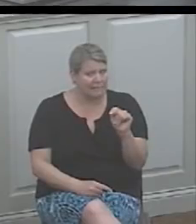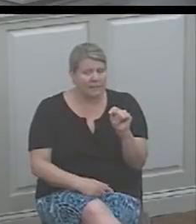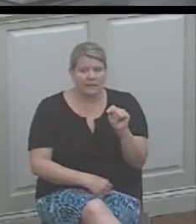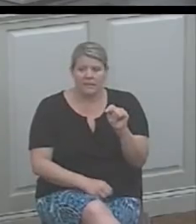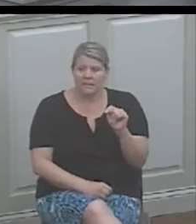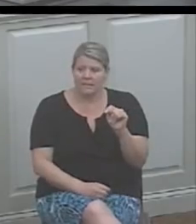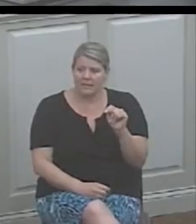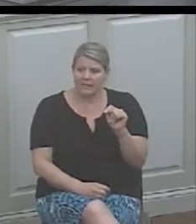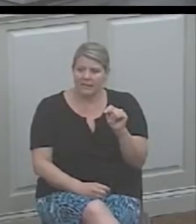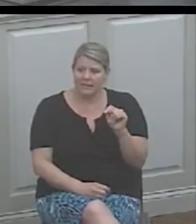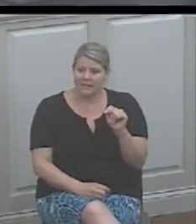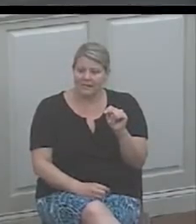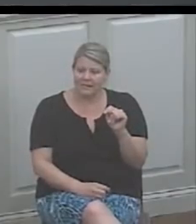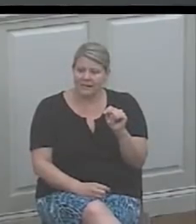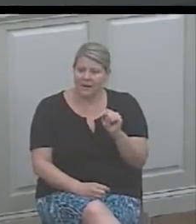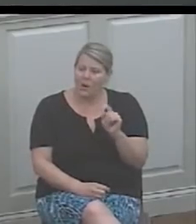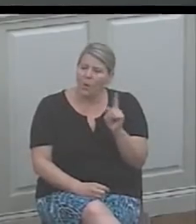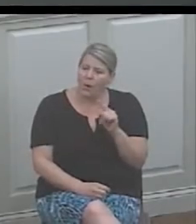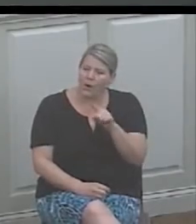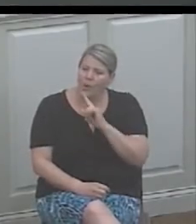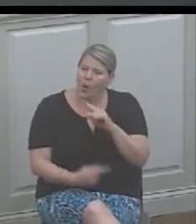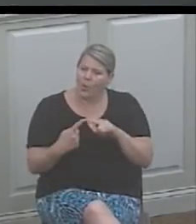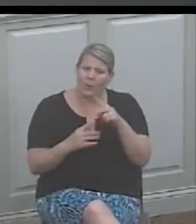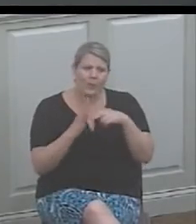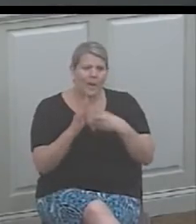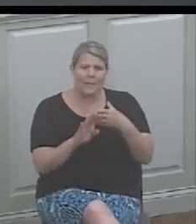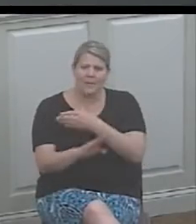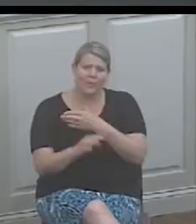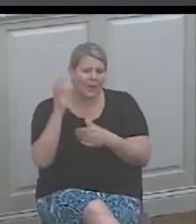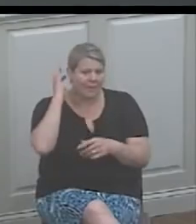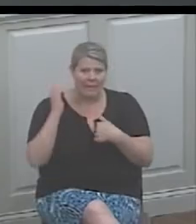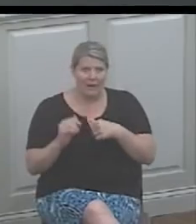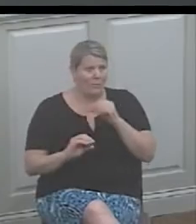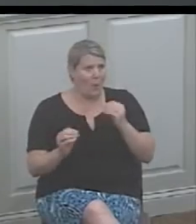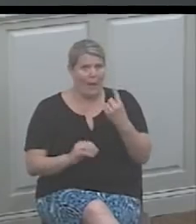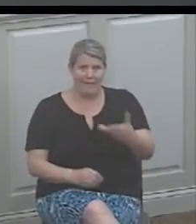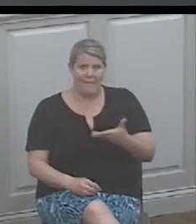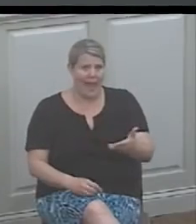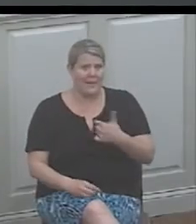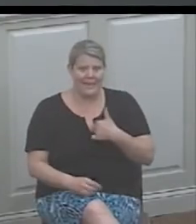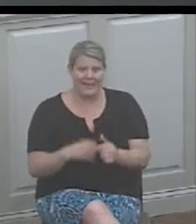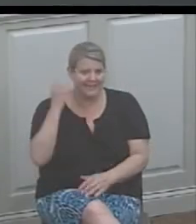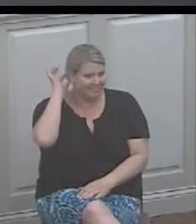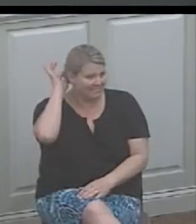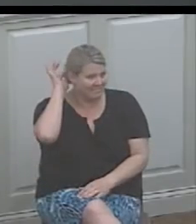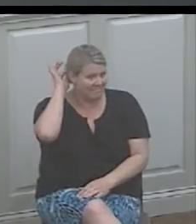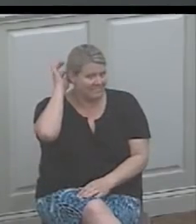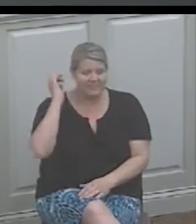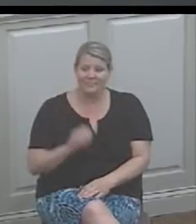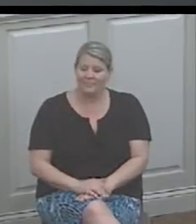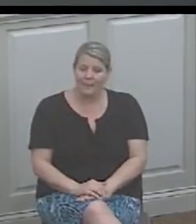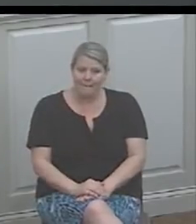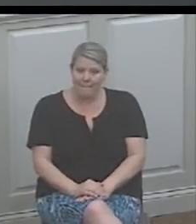Where were you when we read this already, Jacob? Well, I didn't get my invite. I don't do do-overs, Jacob. I got